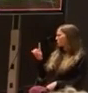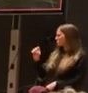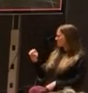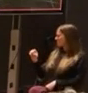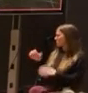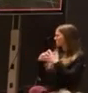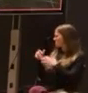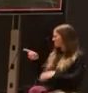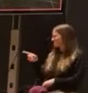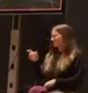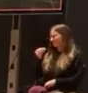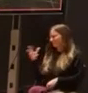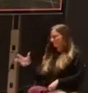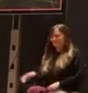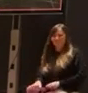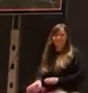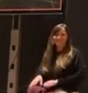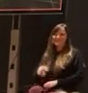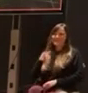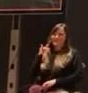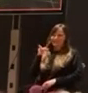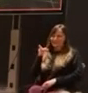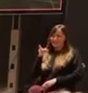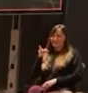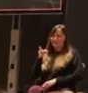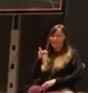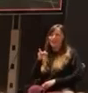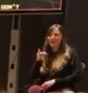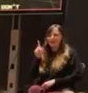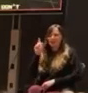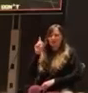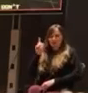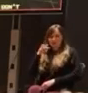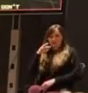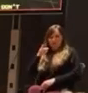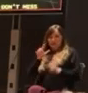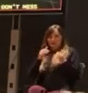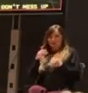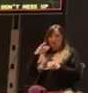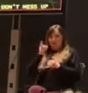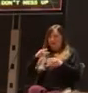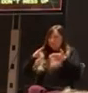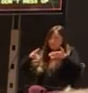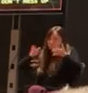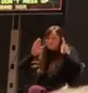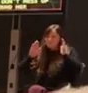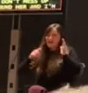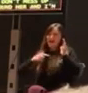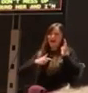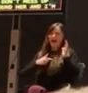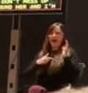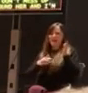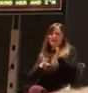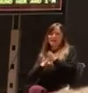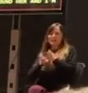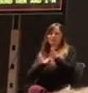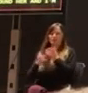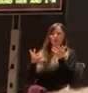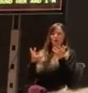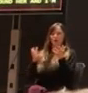You don't mess up your bit around her. And I'm a junior wannabe bridge